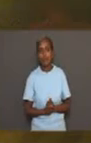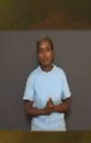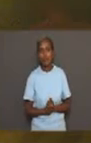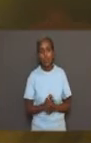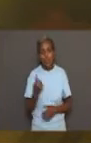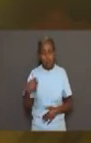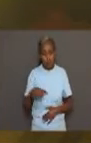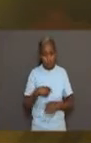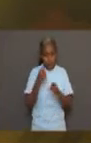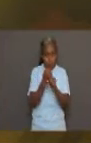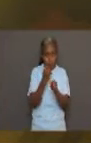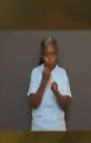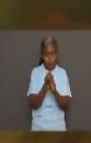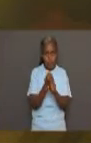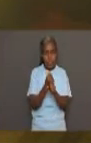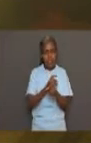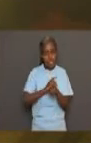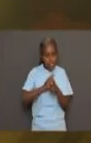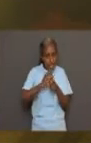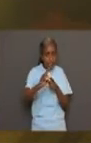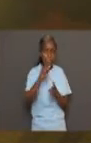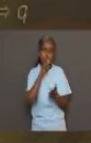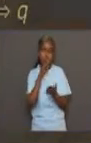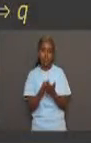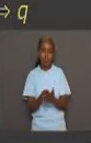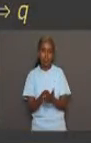We have made a direct proof.